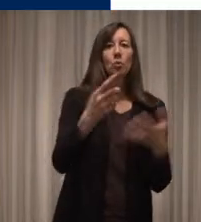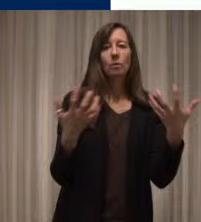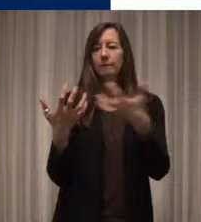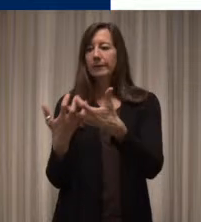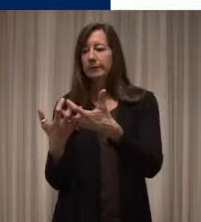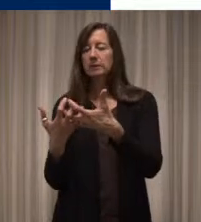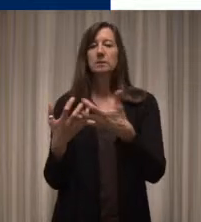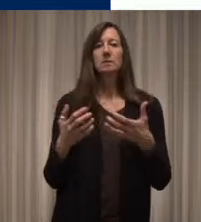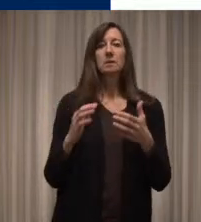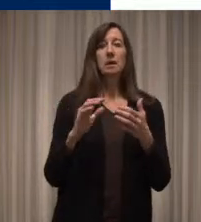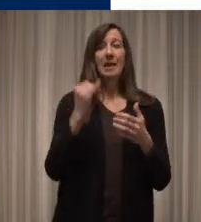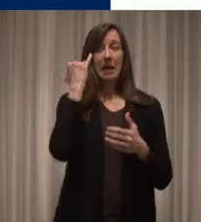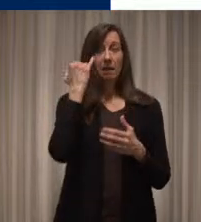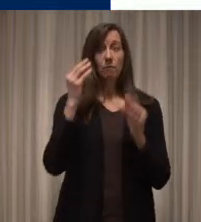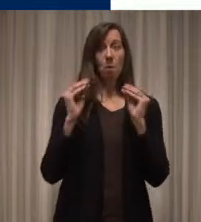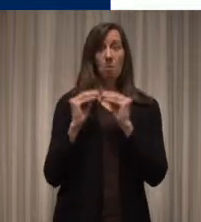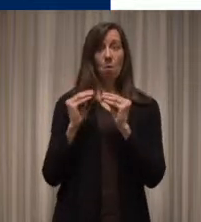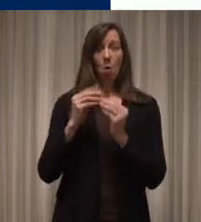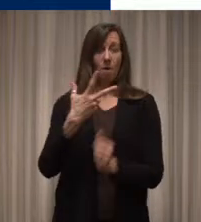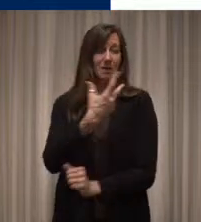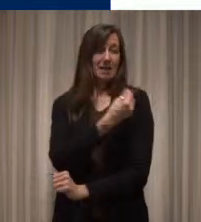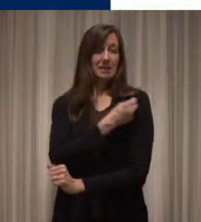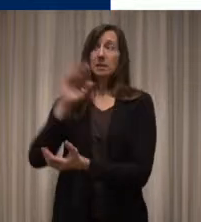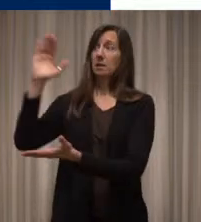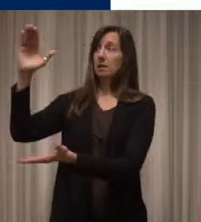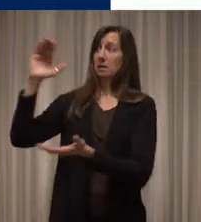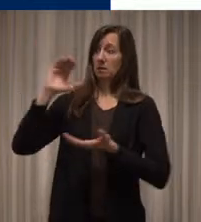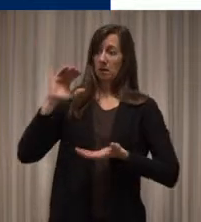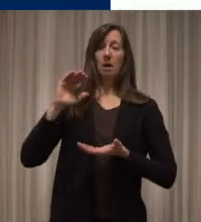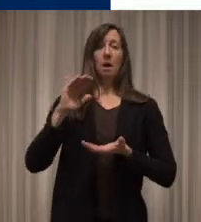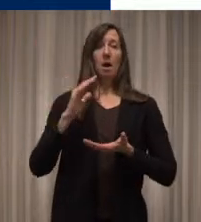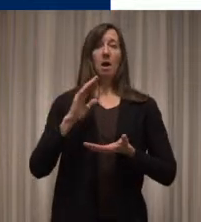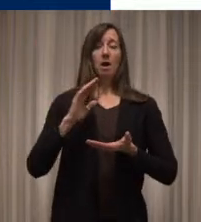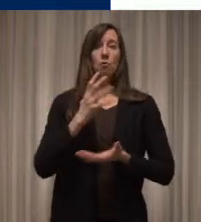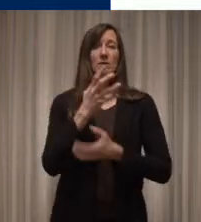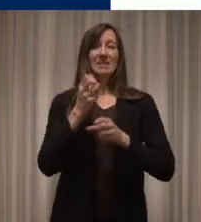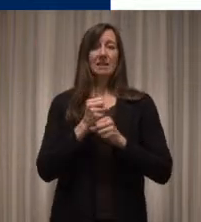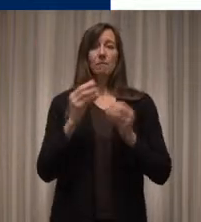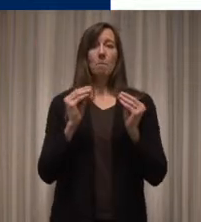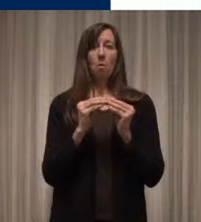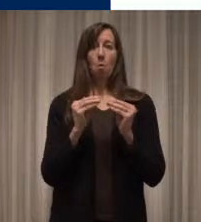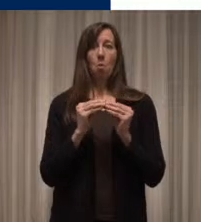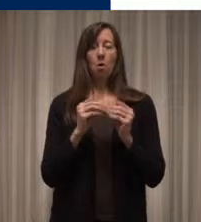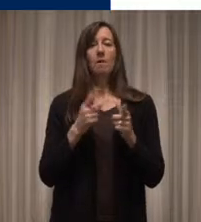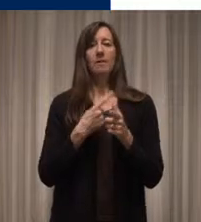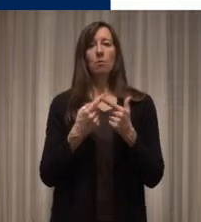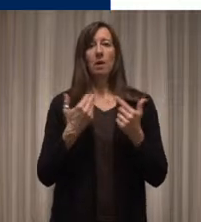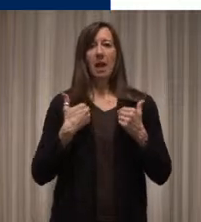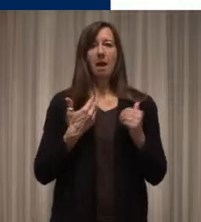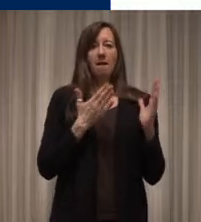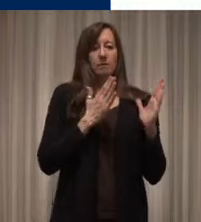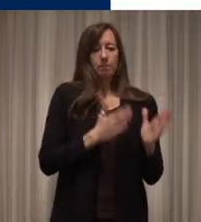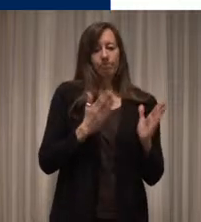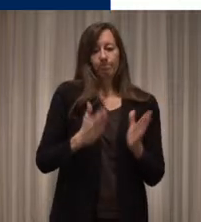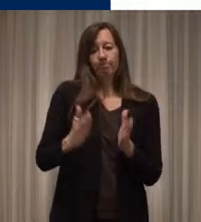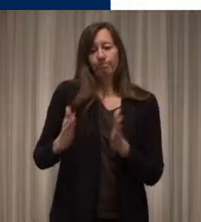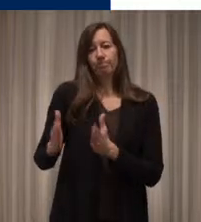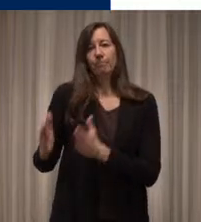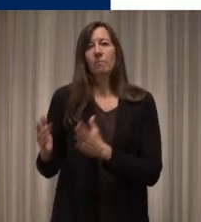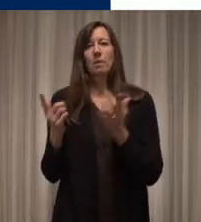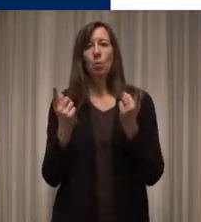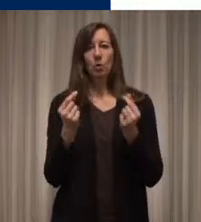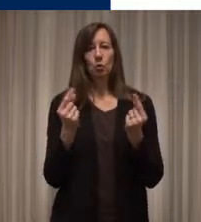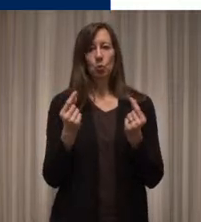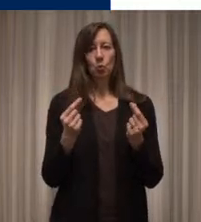supply, make sure that as we're distributing vaccines that there is an orderly process to this and that everybody knows sort of where